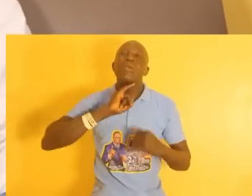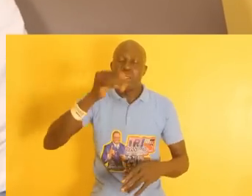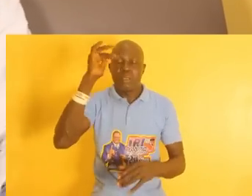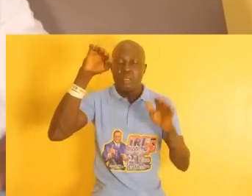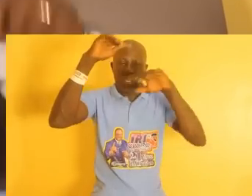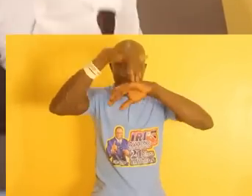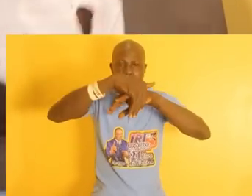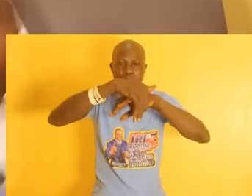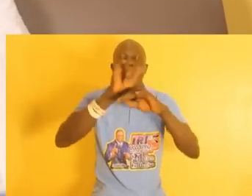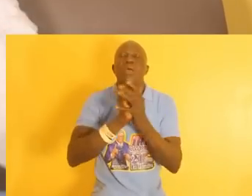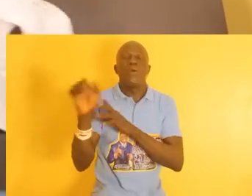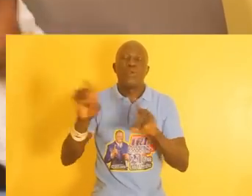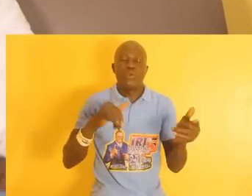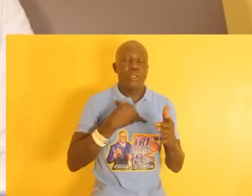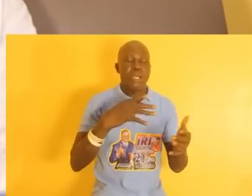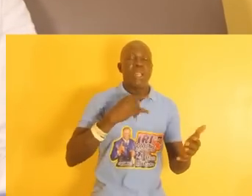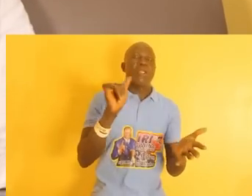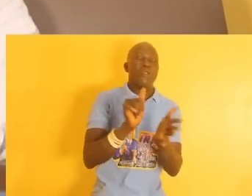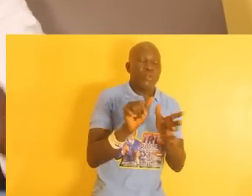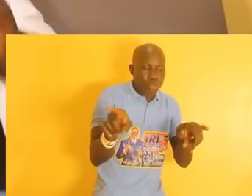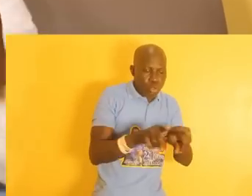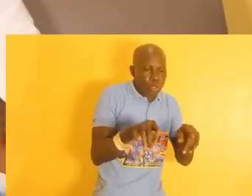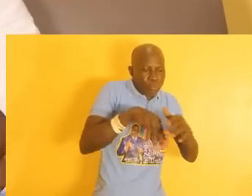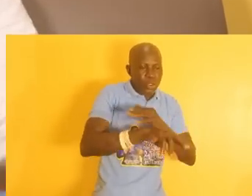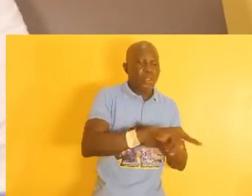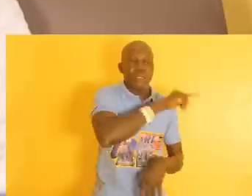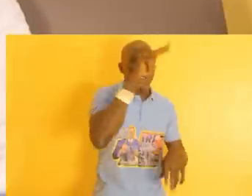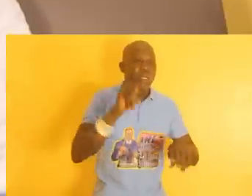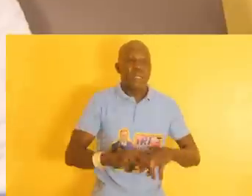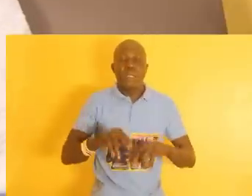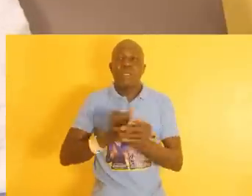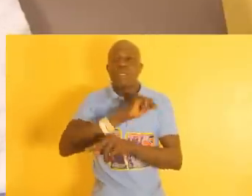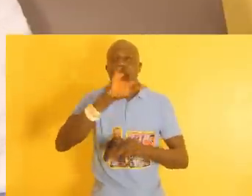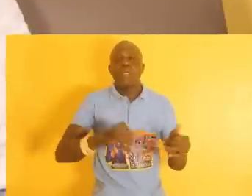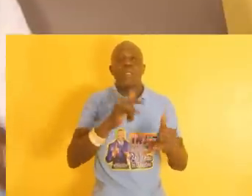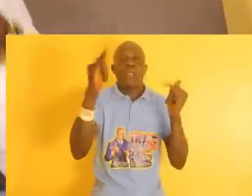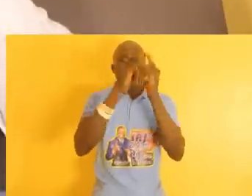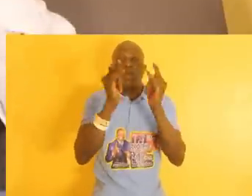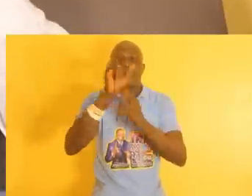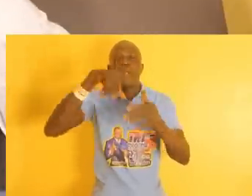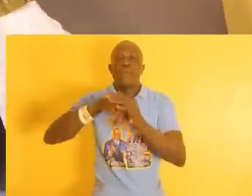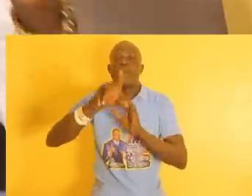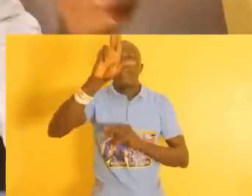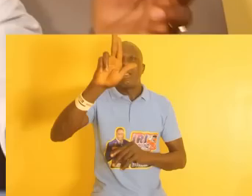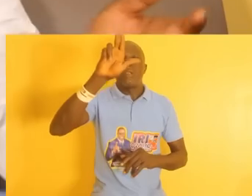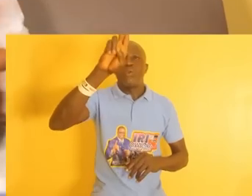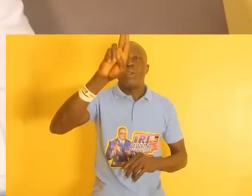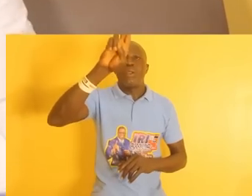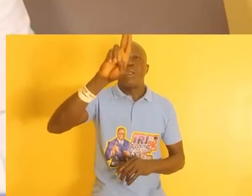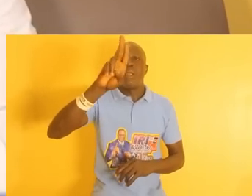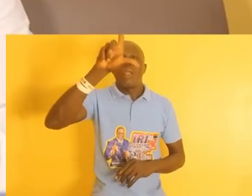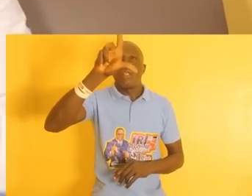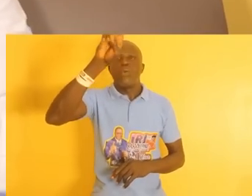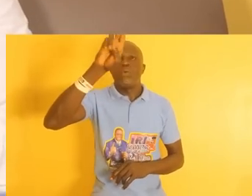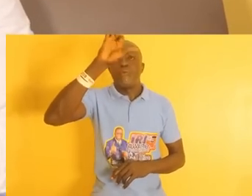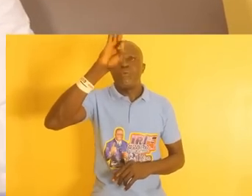the evening? I'm going to share back. We still do so in a national headquarters. In a national headquarters, as to for prayer,